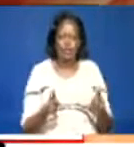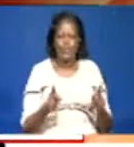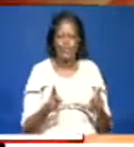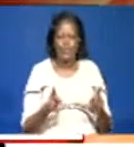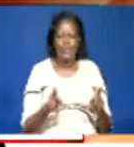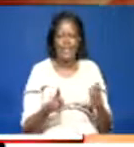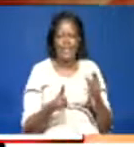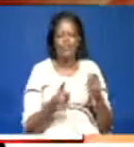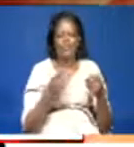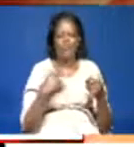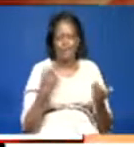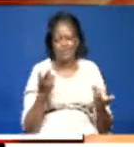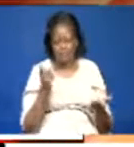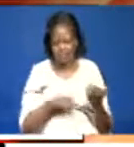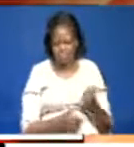members to